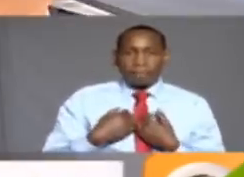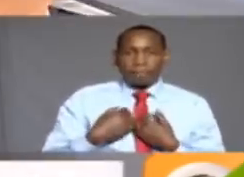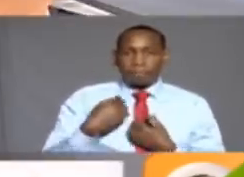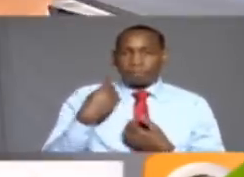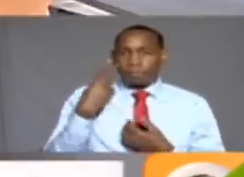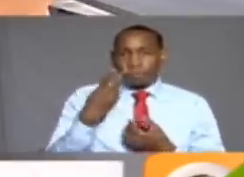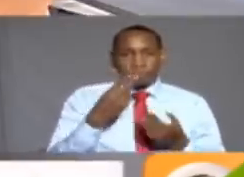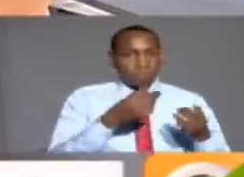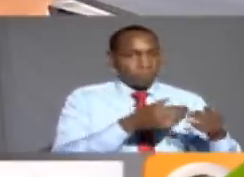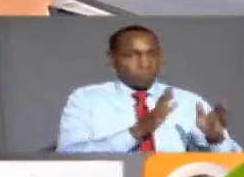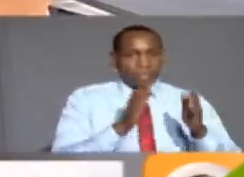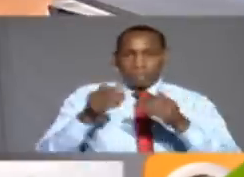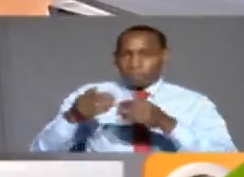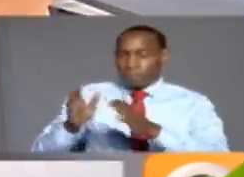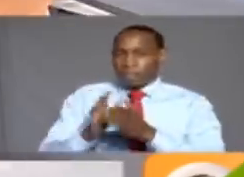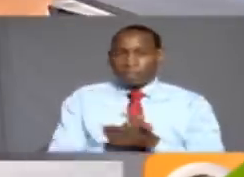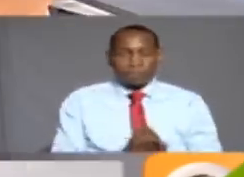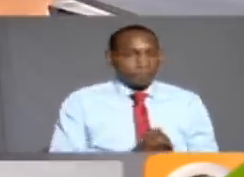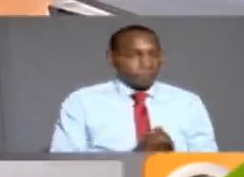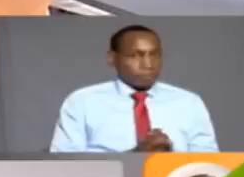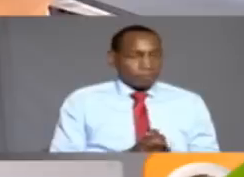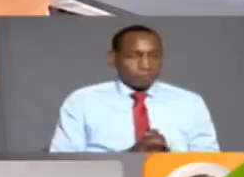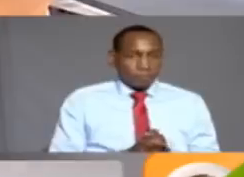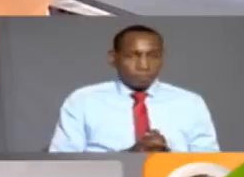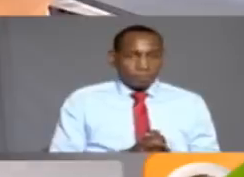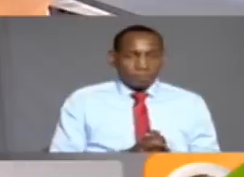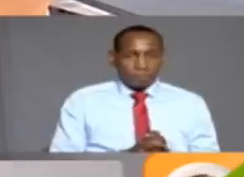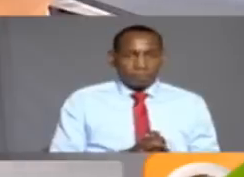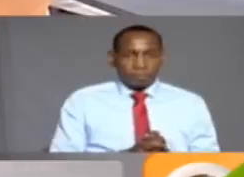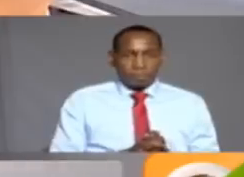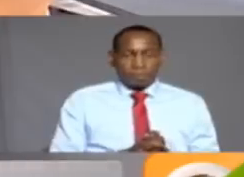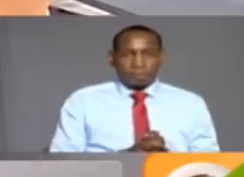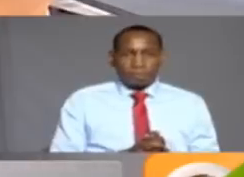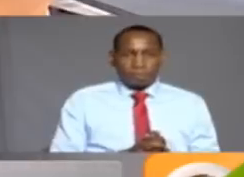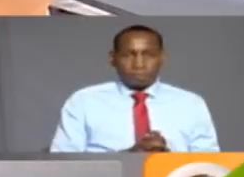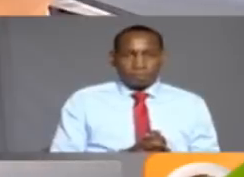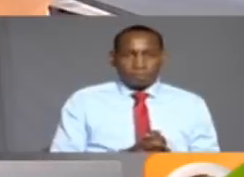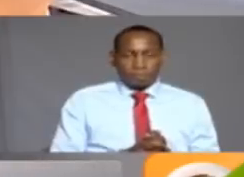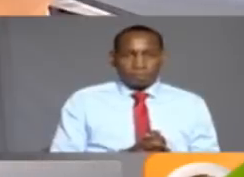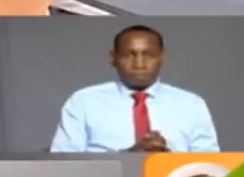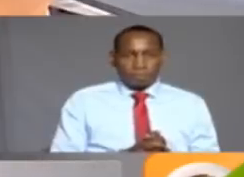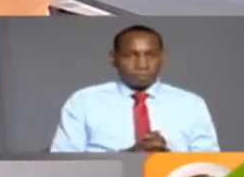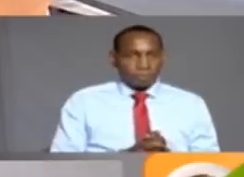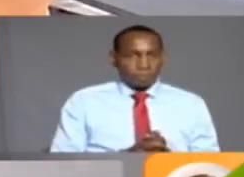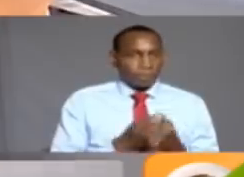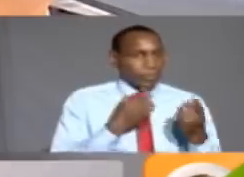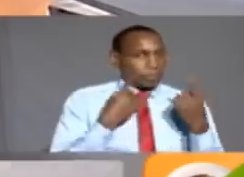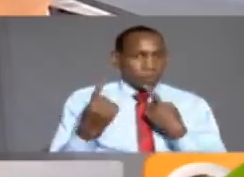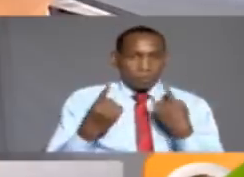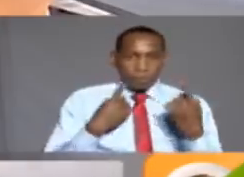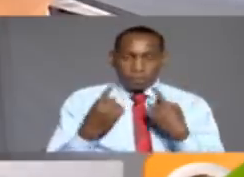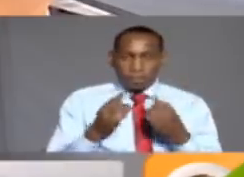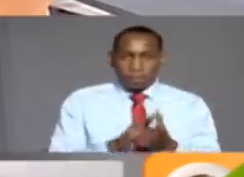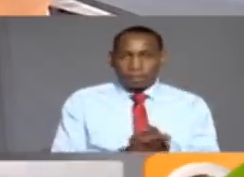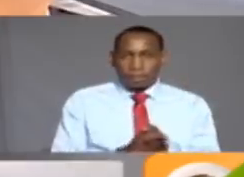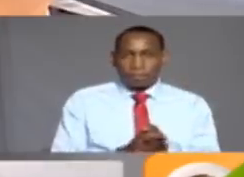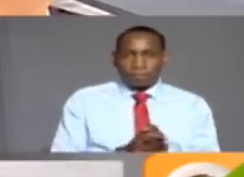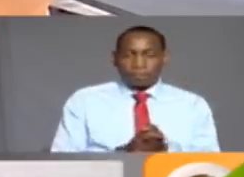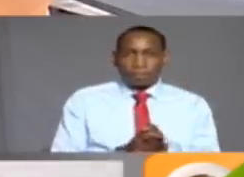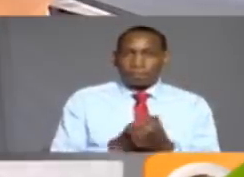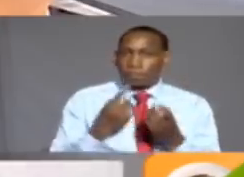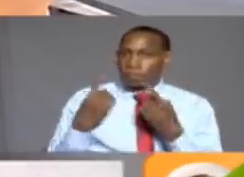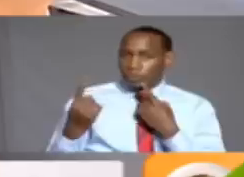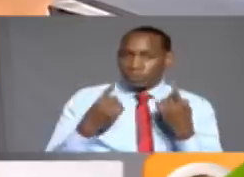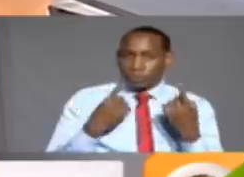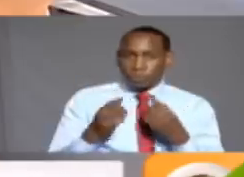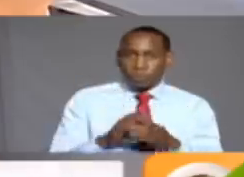They think the noise will only stop if you address it through a meeting with the party. Yeah, okay. It's one way. And we can do it ourselves. It's one way. Because we can Uhuru also go is there.